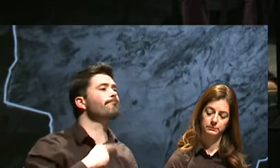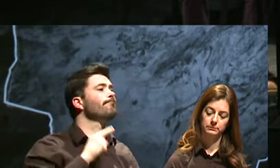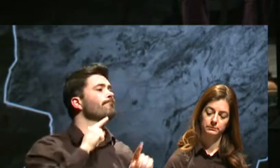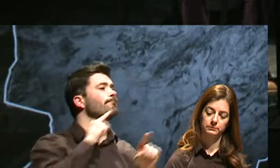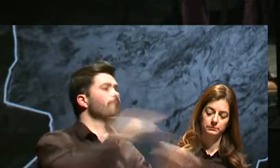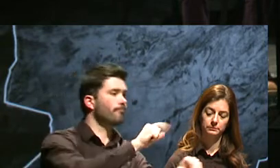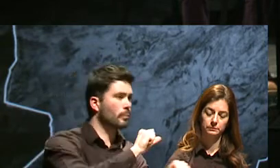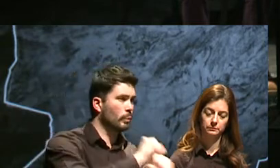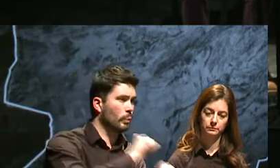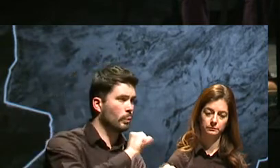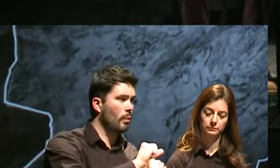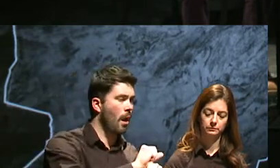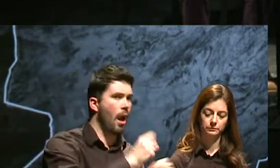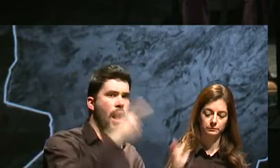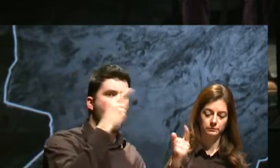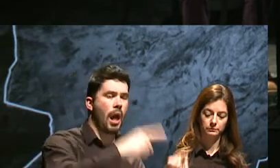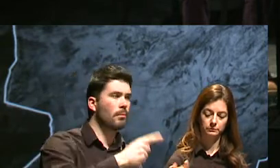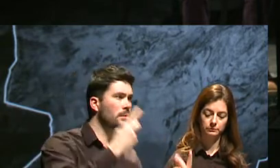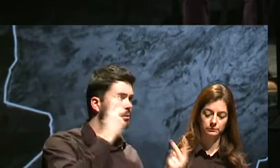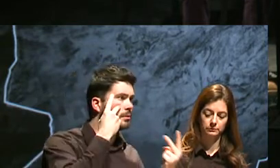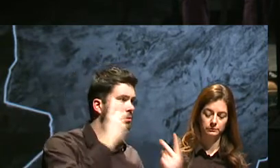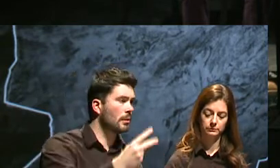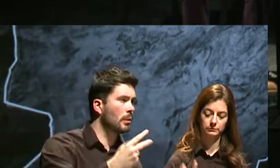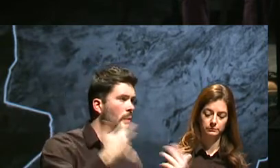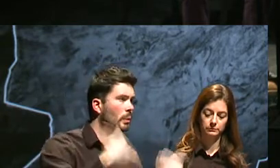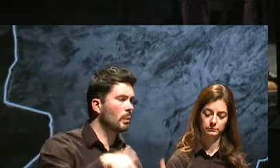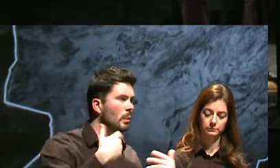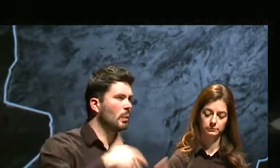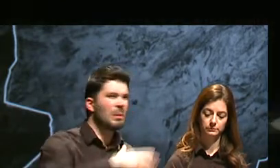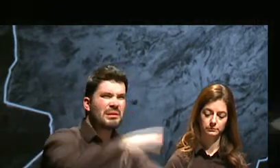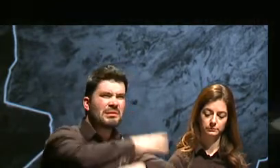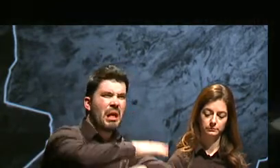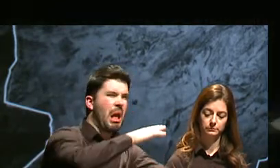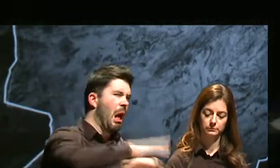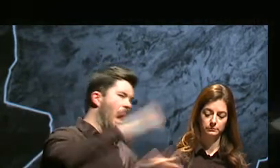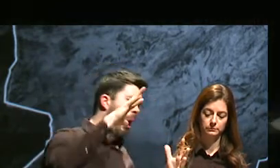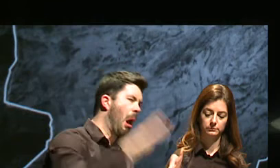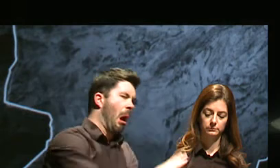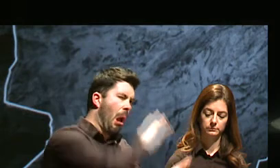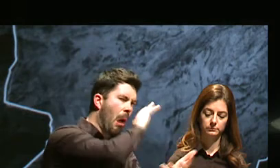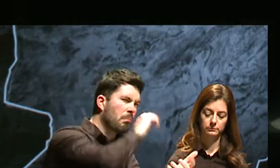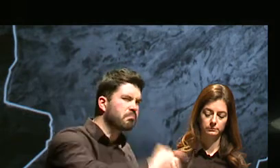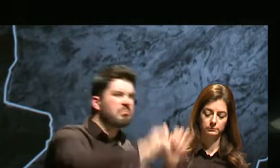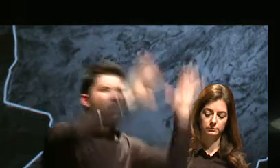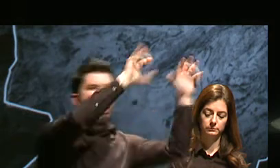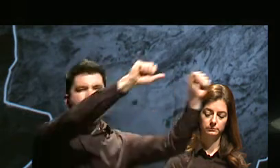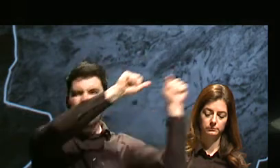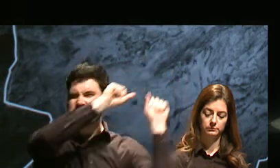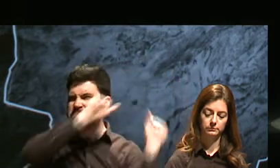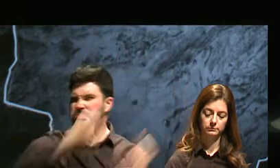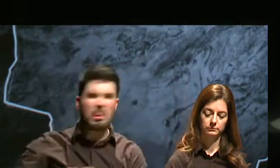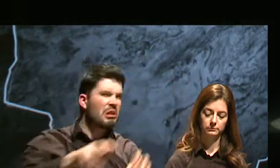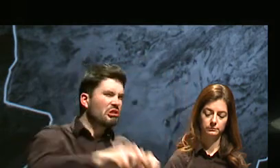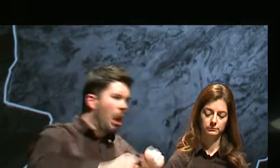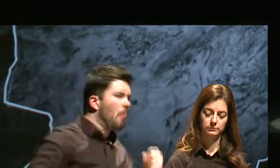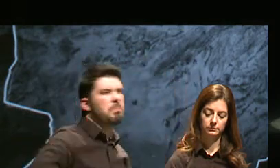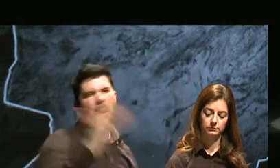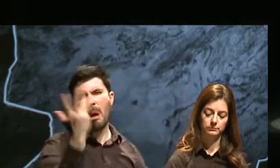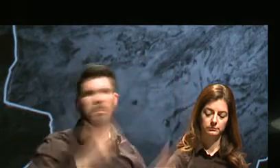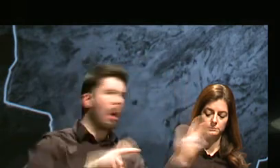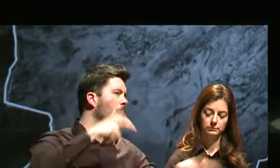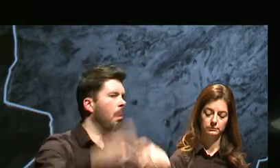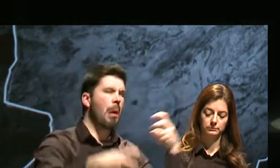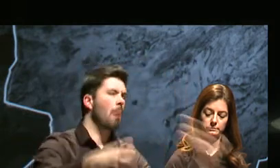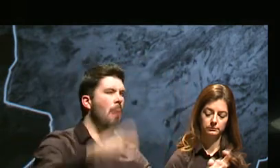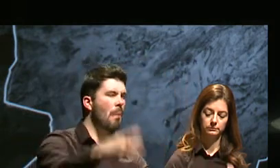his co-workers arrive at their offices, they find desks smashed, cabinets destroyed, chairs tossed